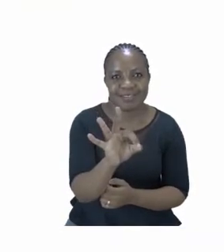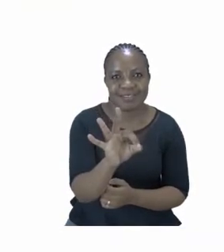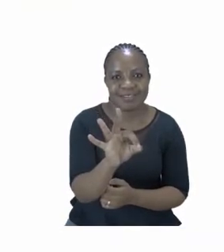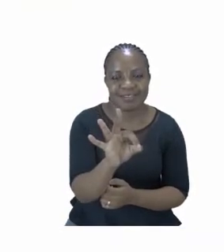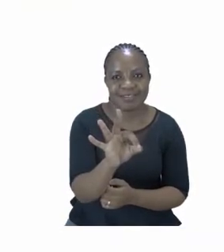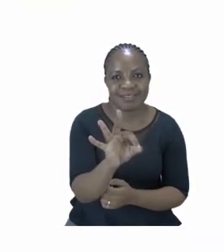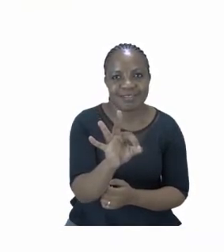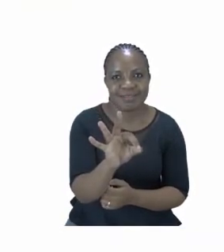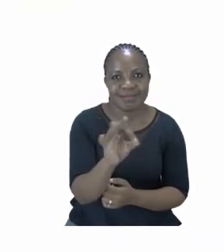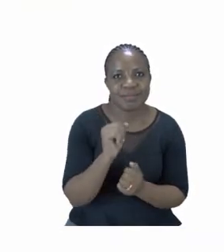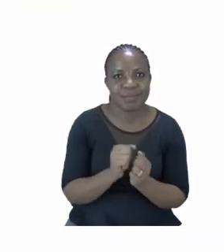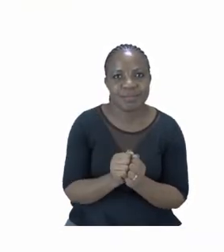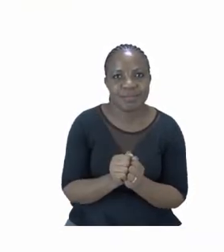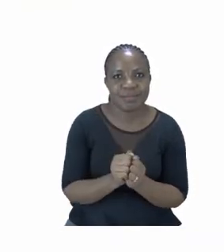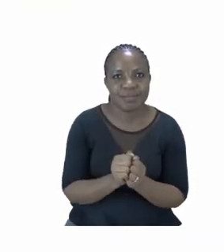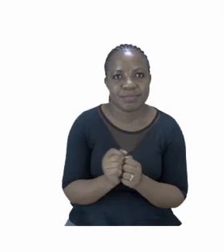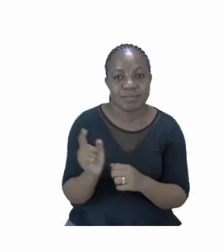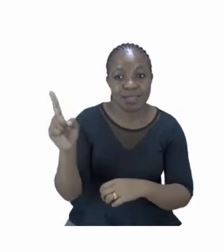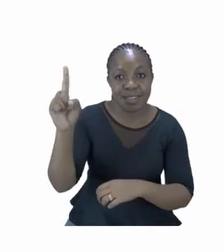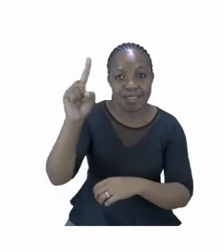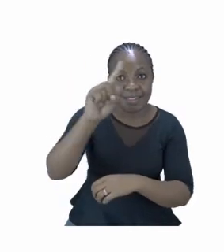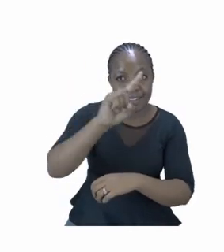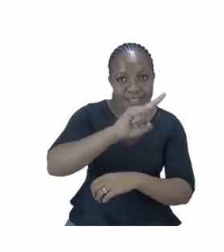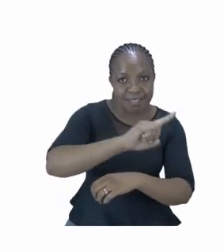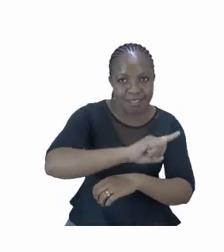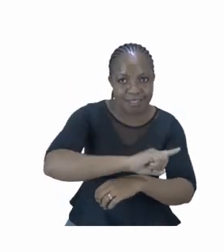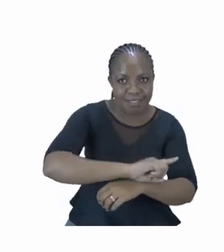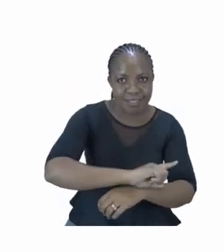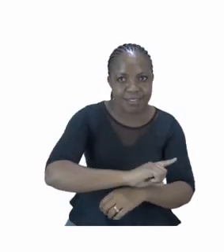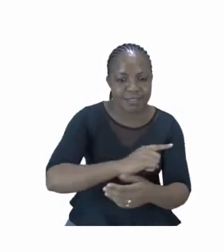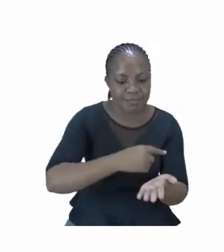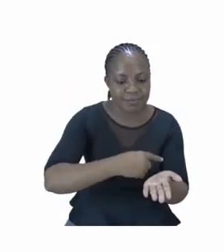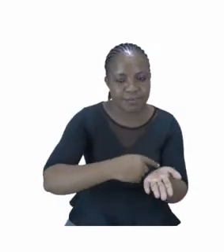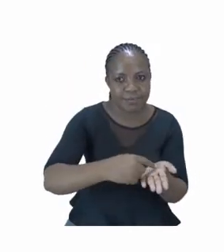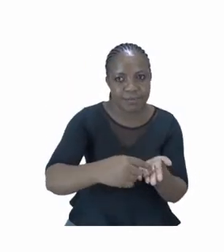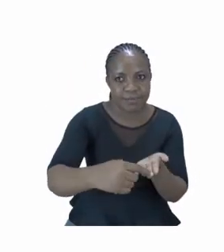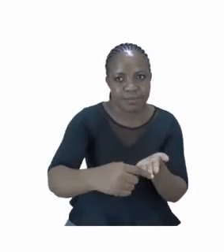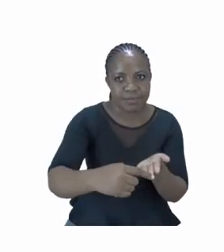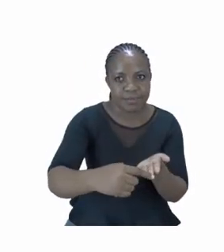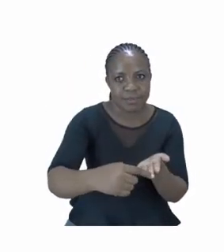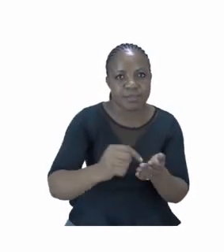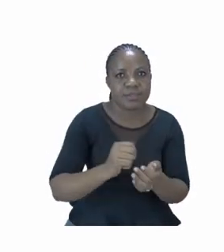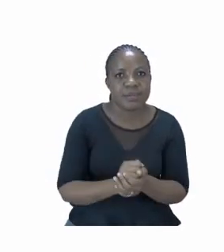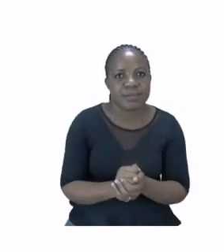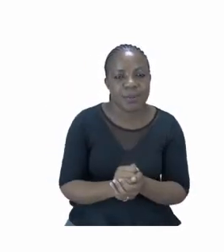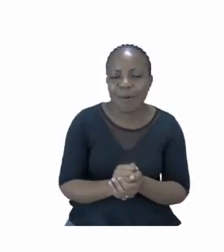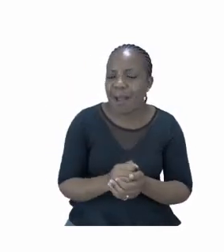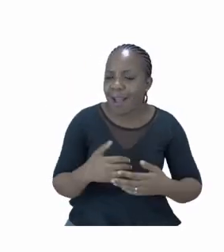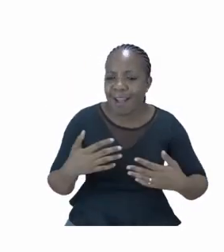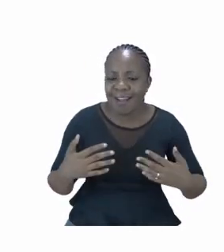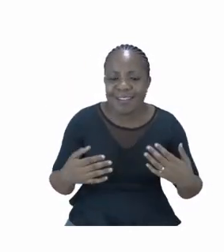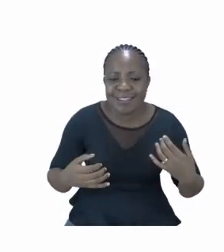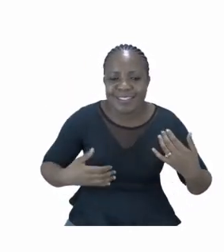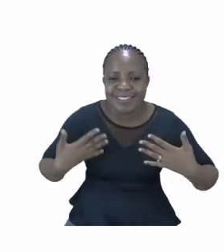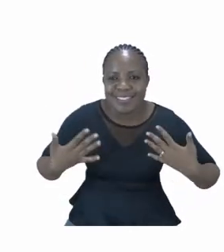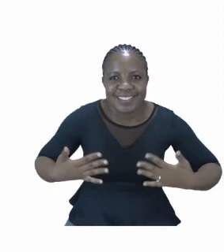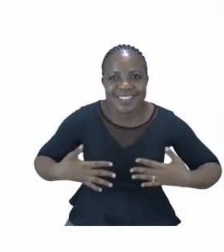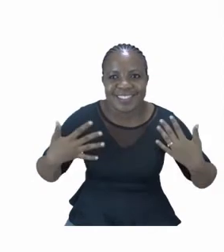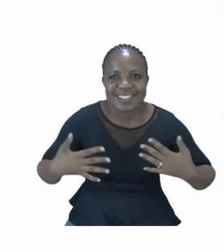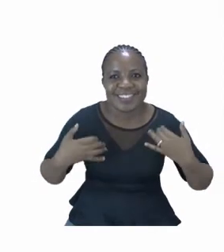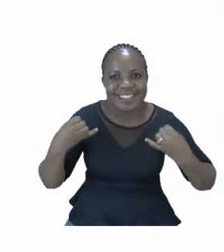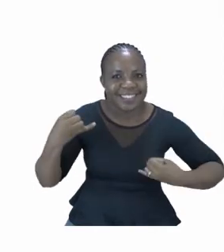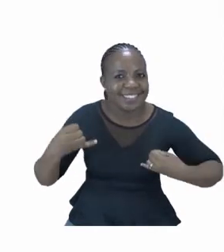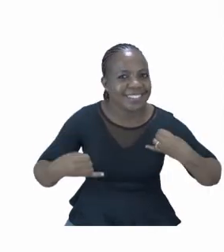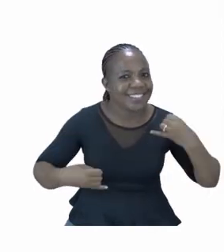19, we are dealing with the days of the week. And I'm so excited because there's even a